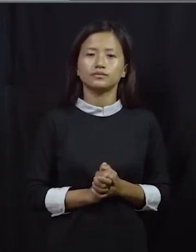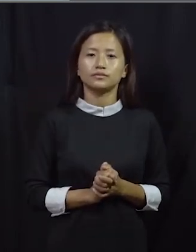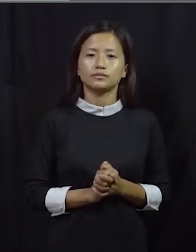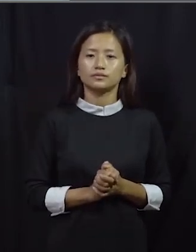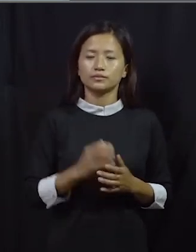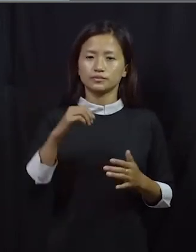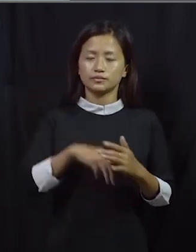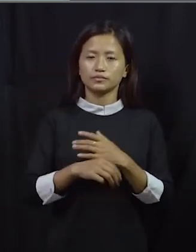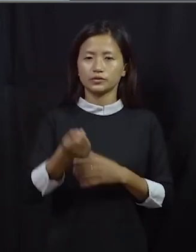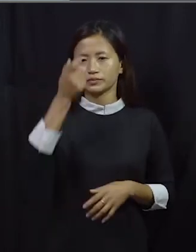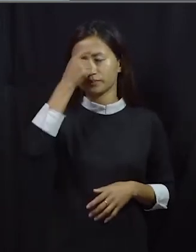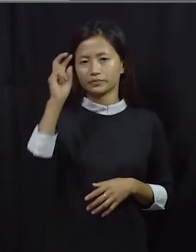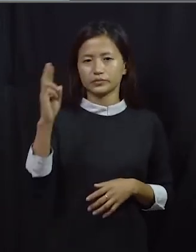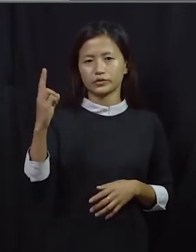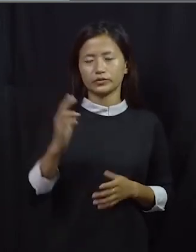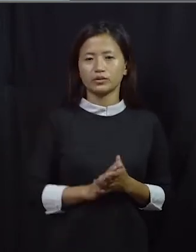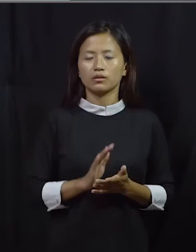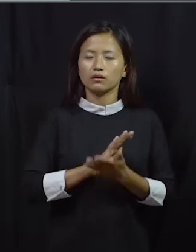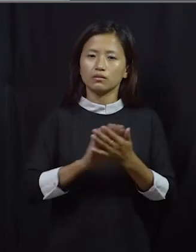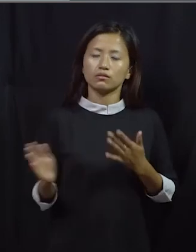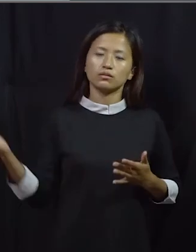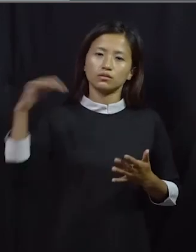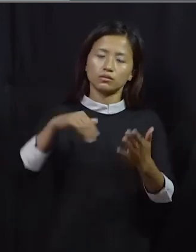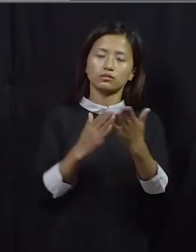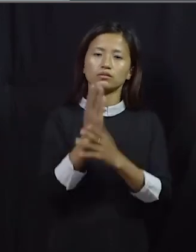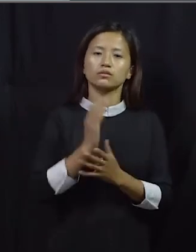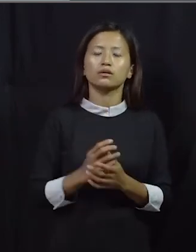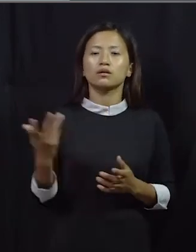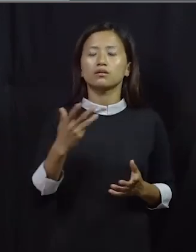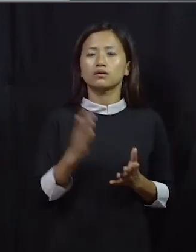16,980 and 12,570. So in this two problem, we have already come across